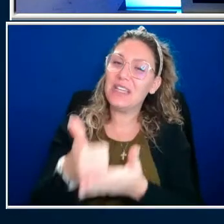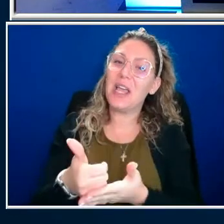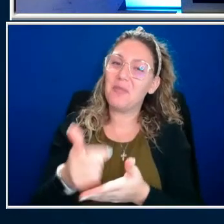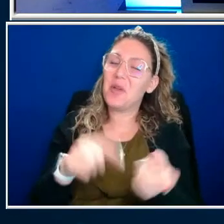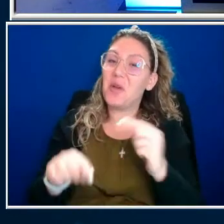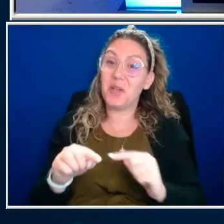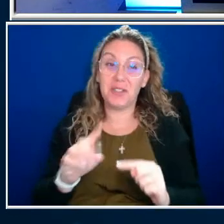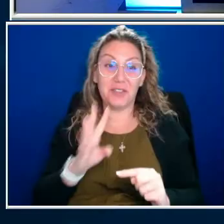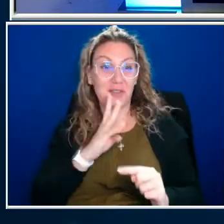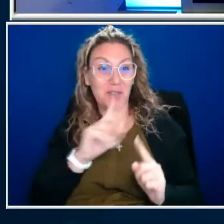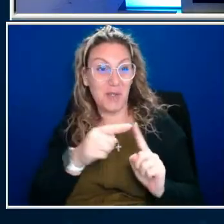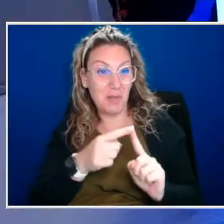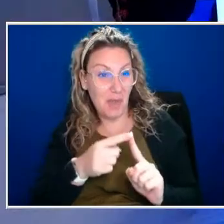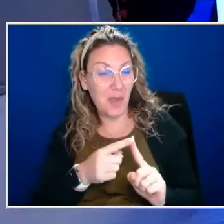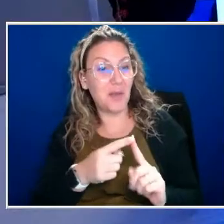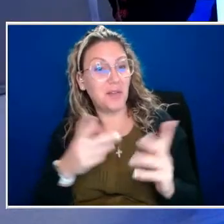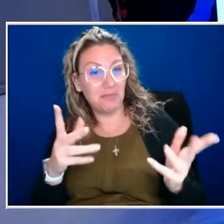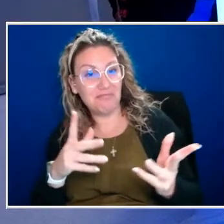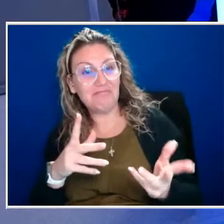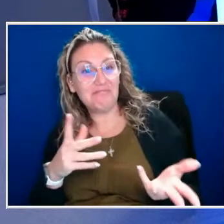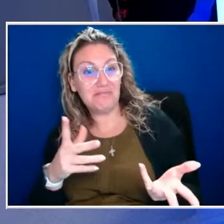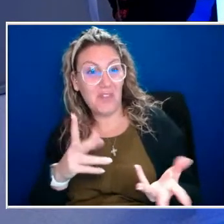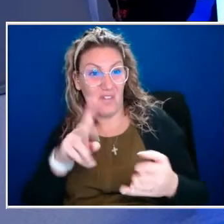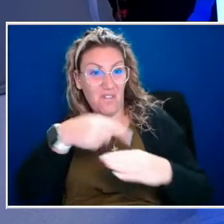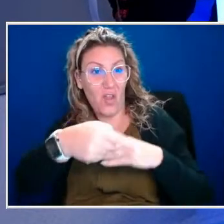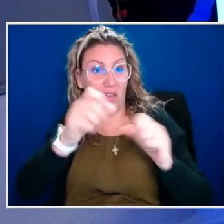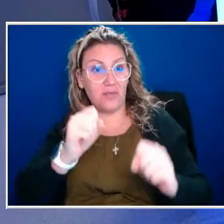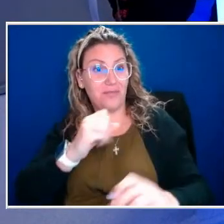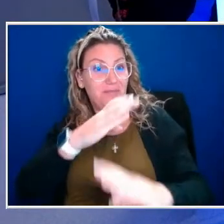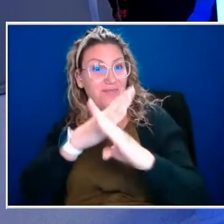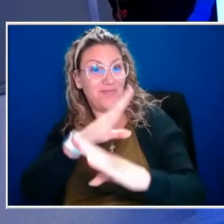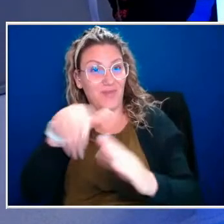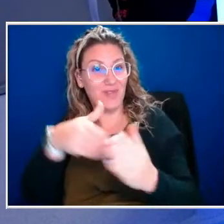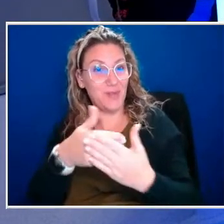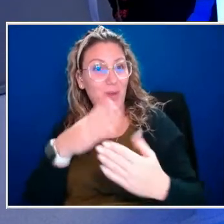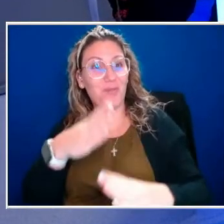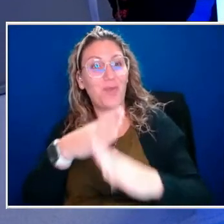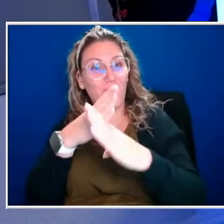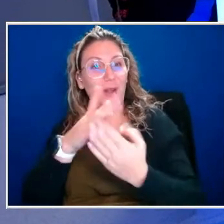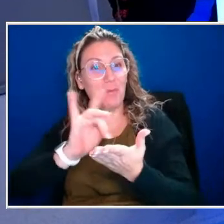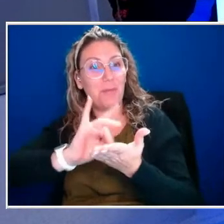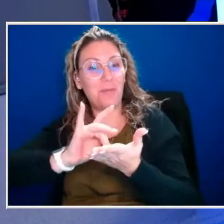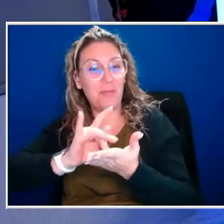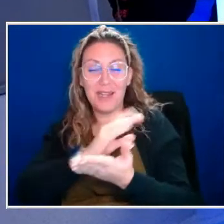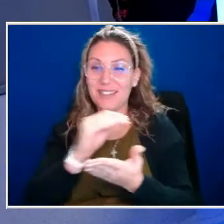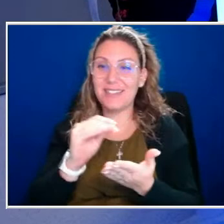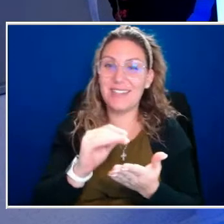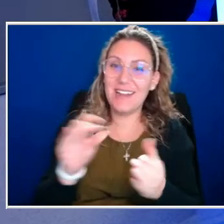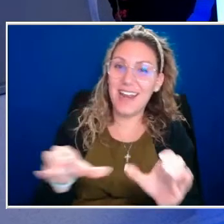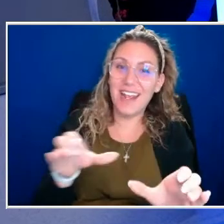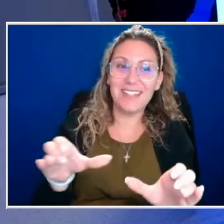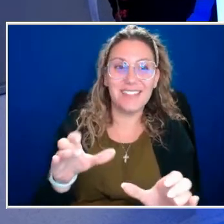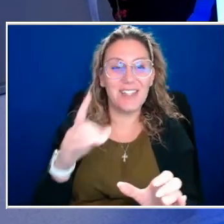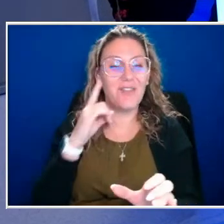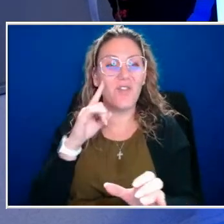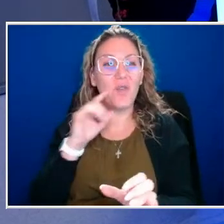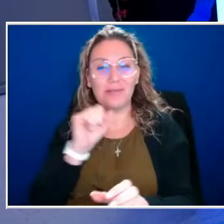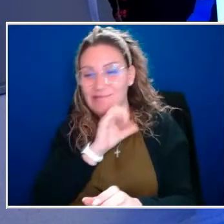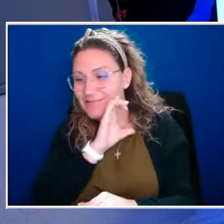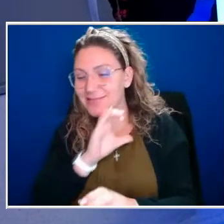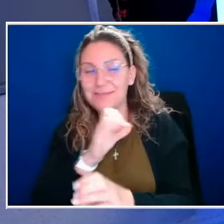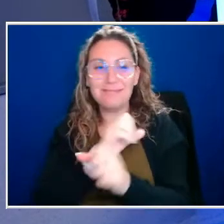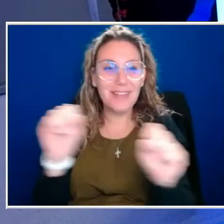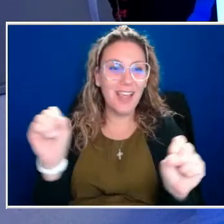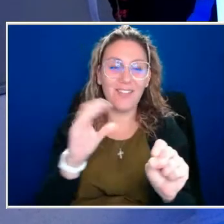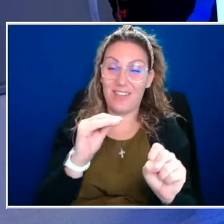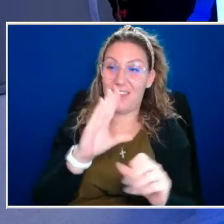Calendar Rich. Falls are preventable, and this is all preventative medicine and activity to really keep our seniors safe, and really all of us safe, right? Absolutely. Your